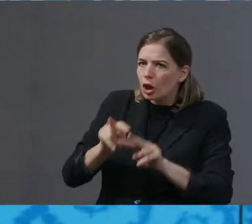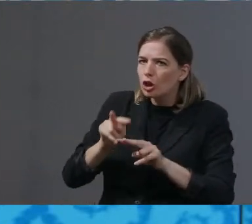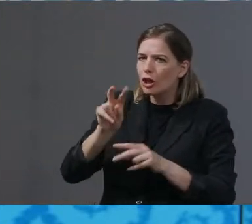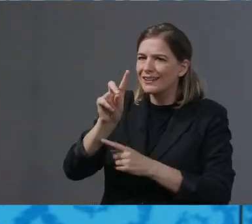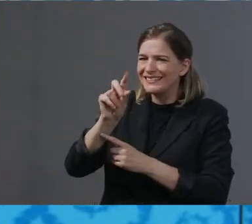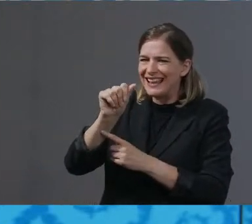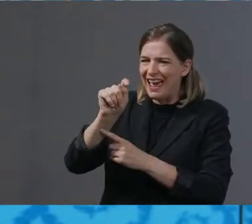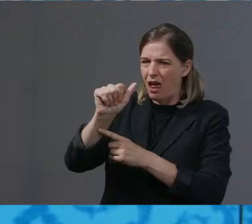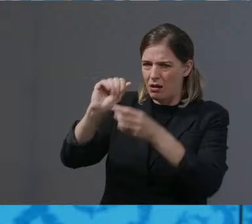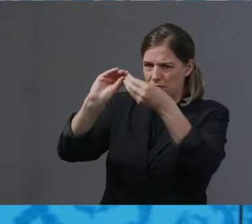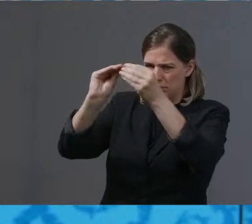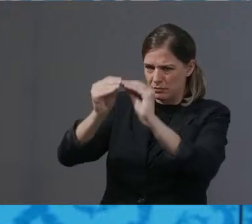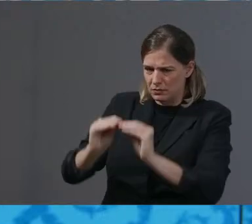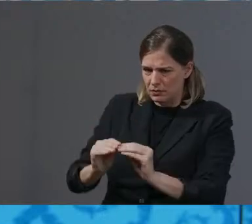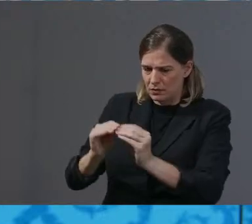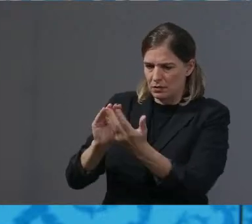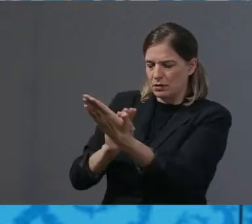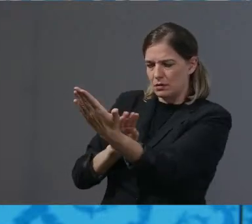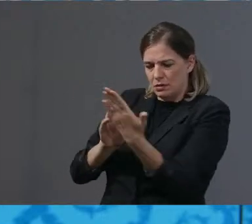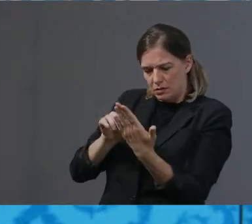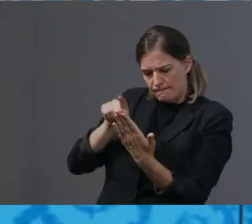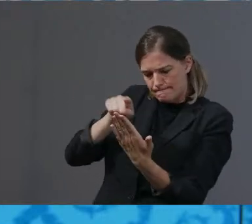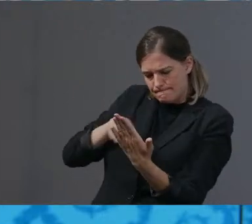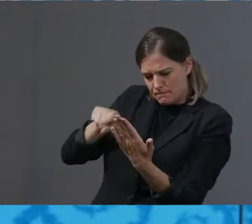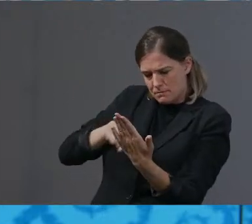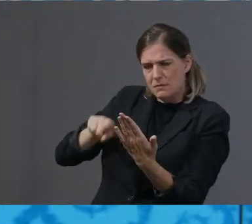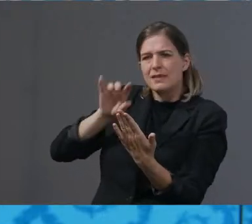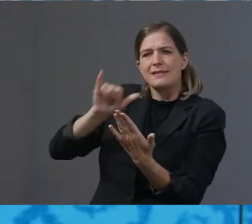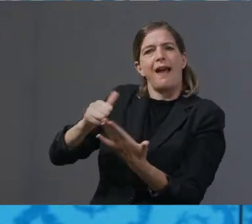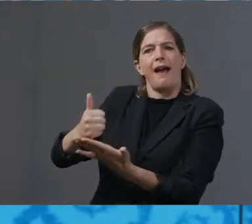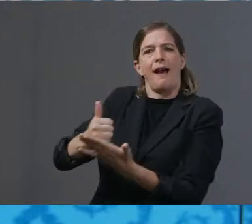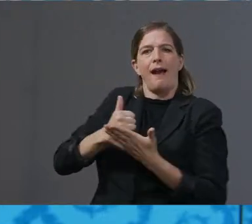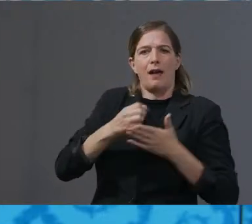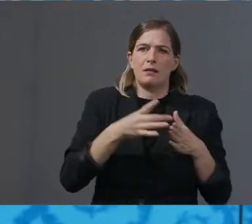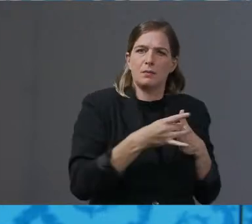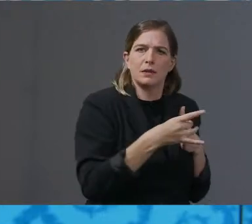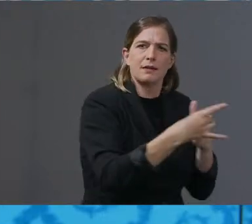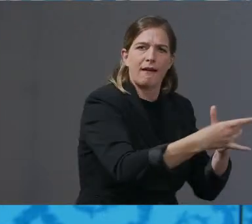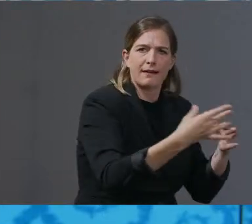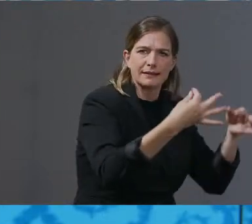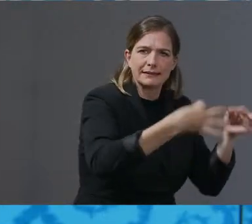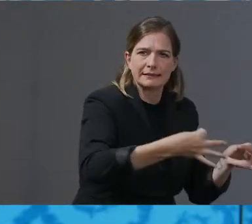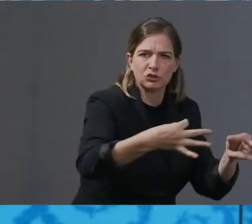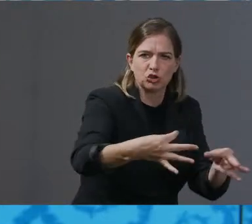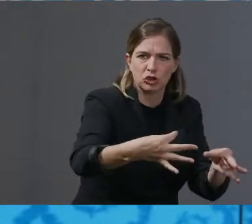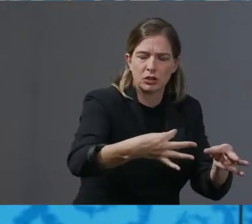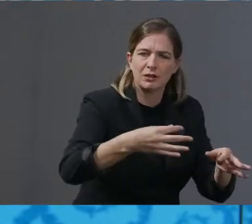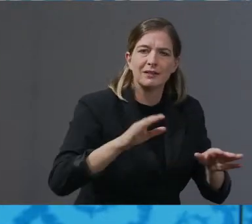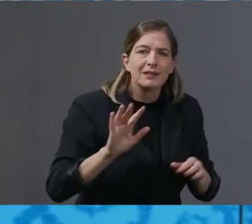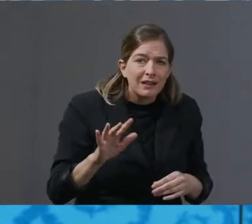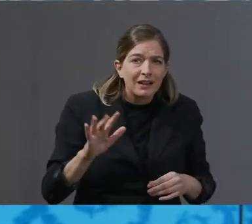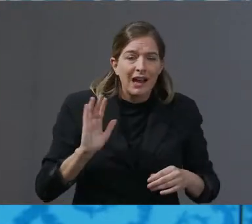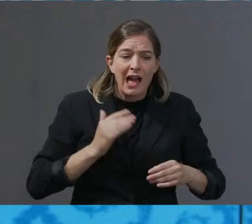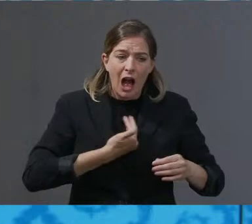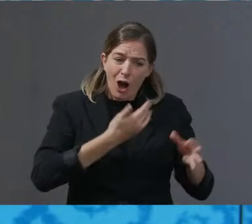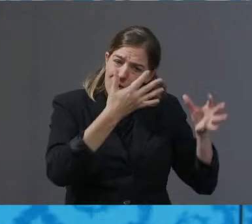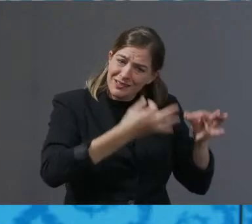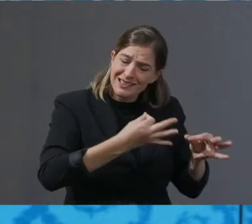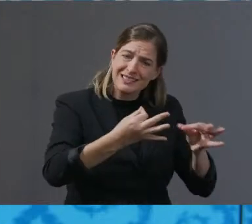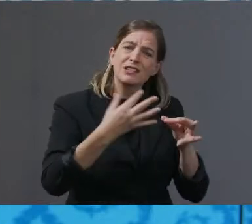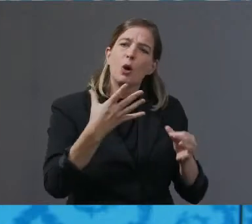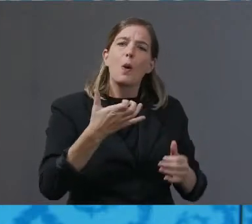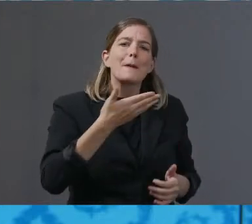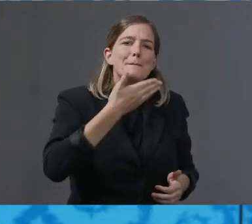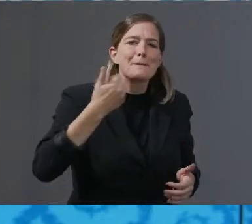what our decisions are. We want to make the best possible decision given the information and facts that we